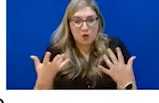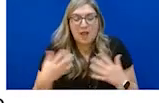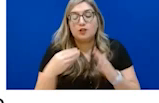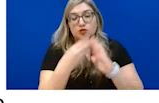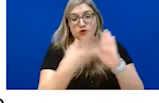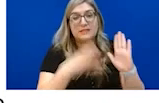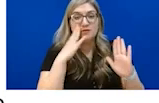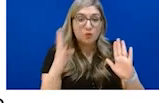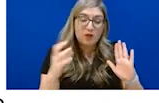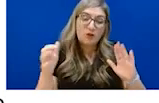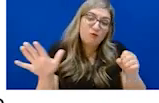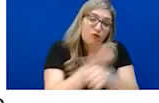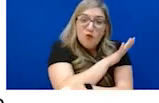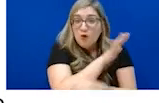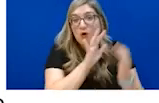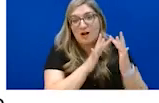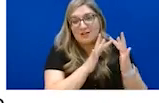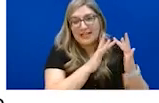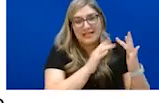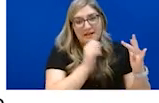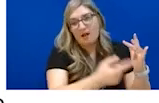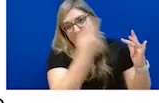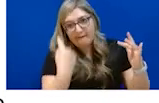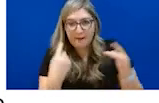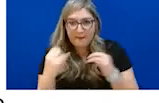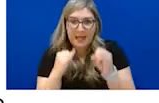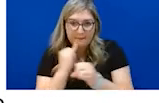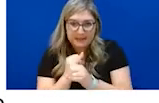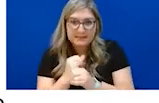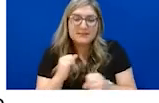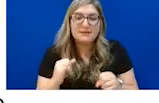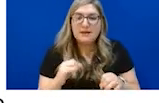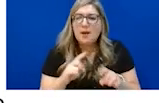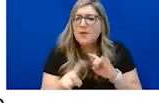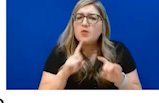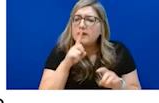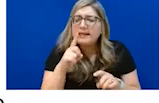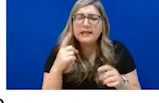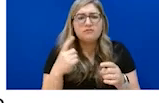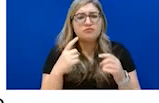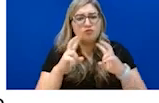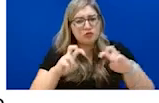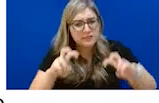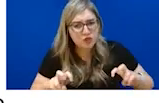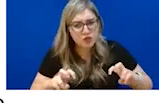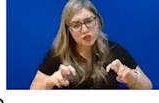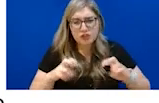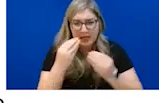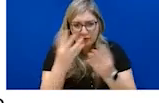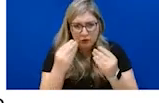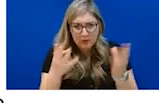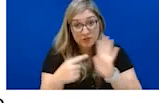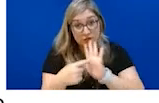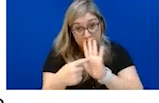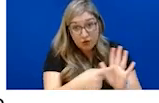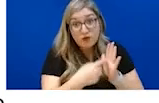the evidence-based data, most students do not want to go fully online. Look at COVID. They